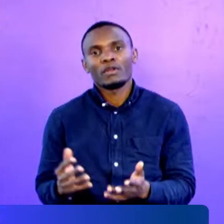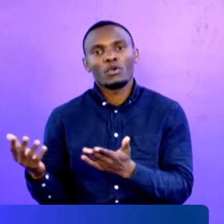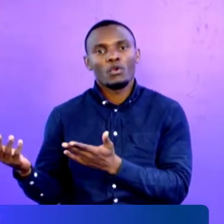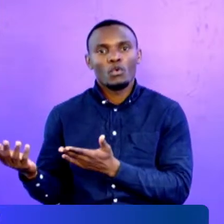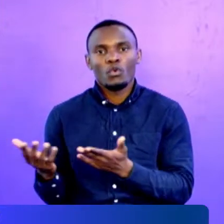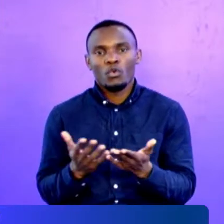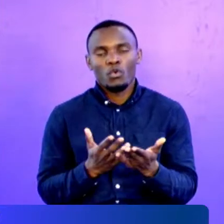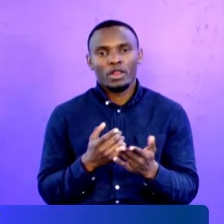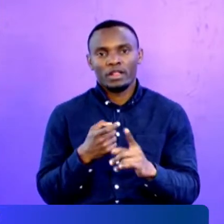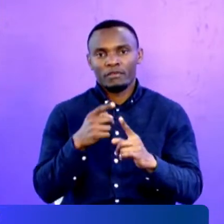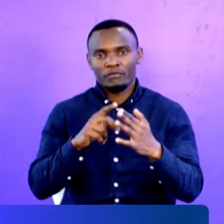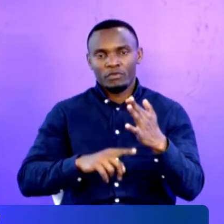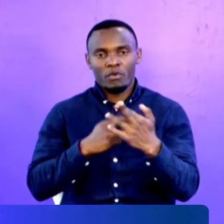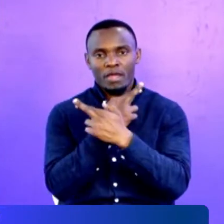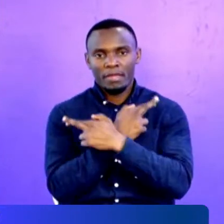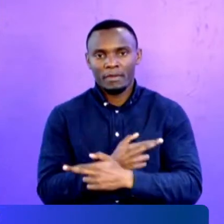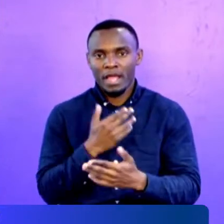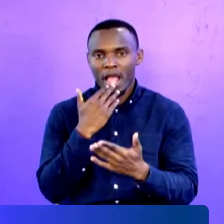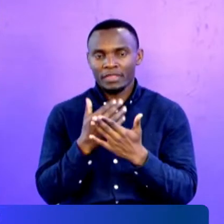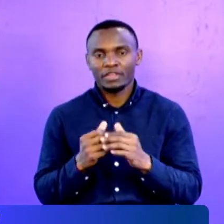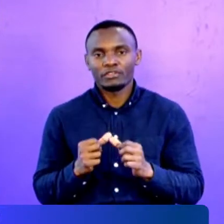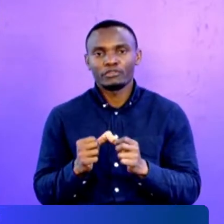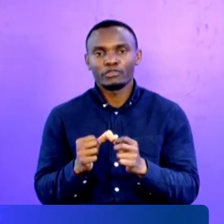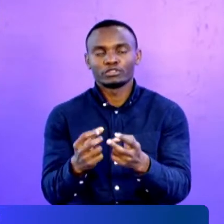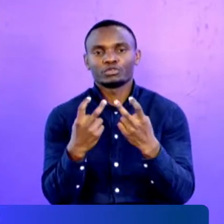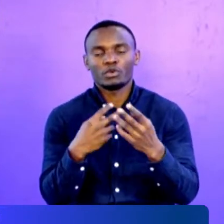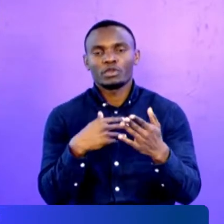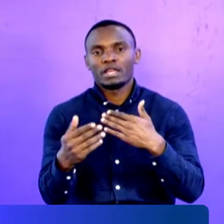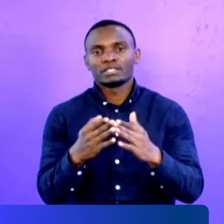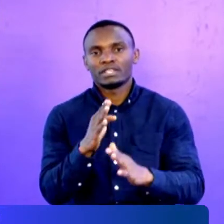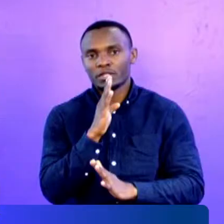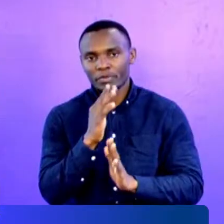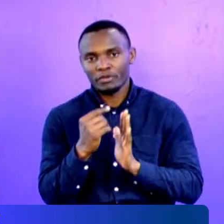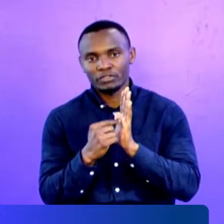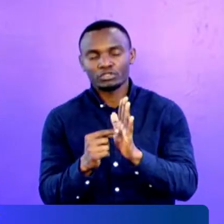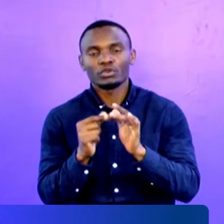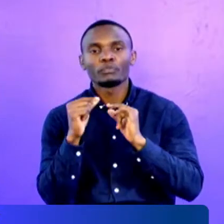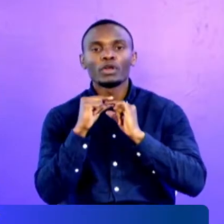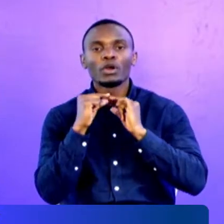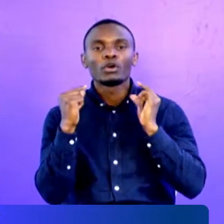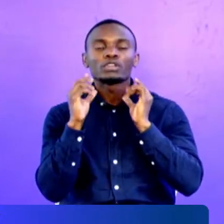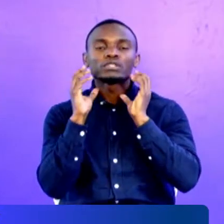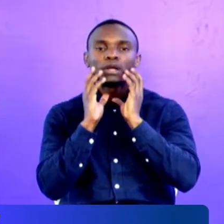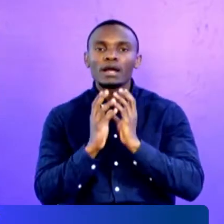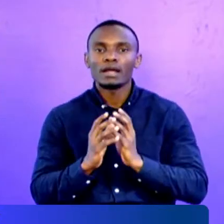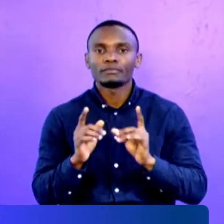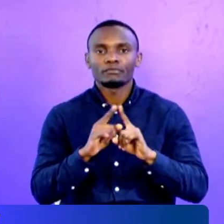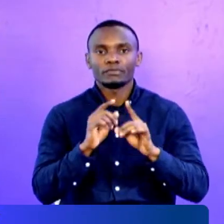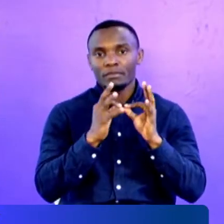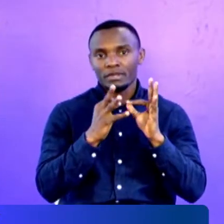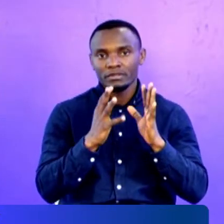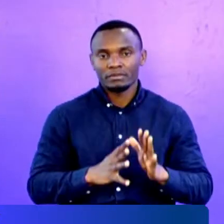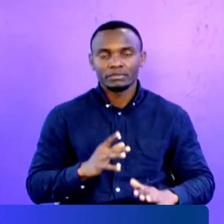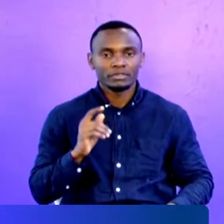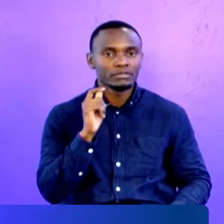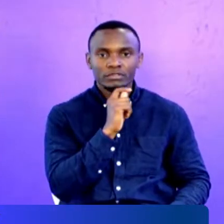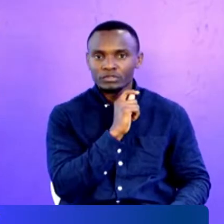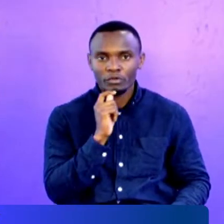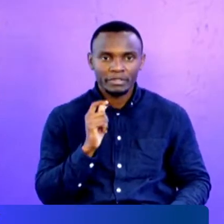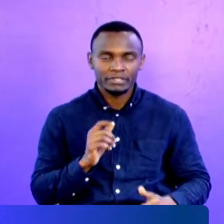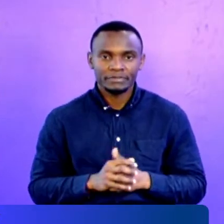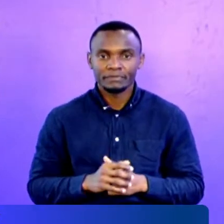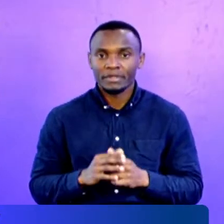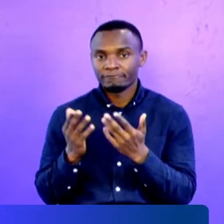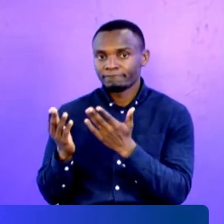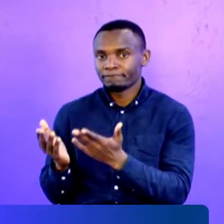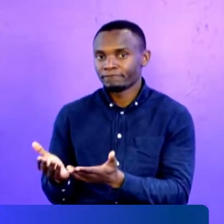welcome back from that break. Glad you're still watching Sans Breakfast with me, Alan Hubbard. Our sign language interpreter is Tobias Omonde. In studio, we